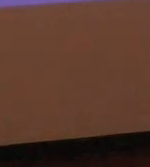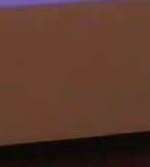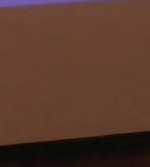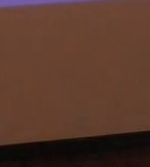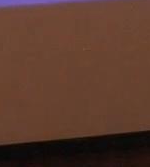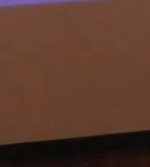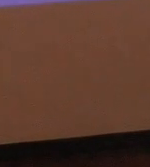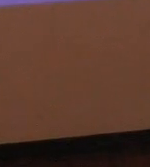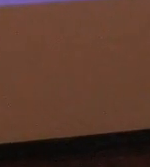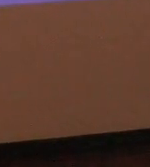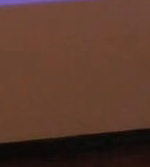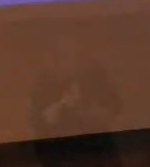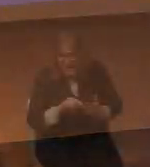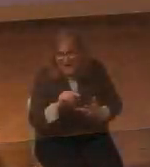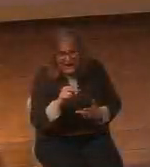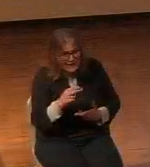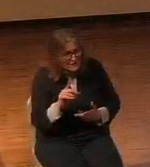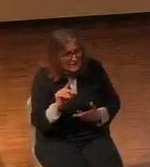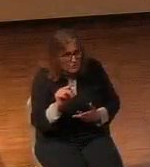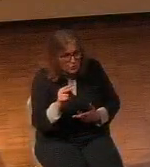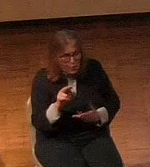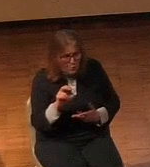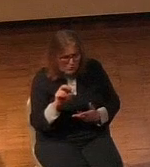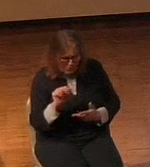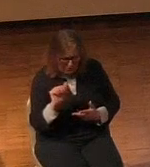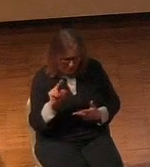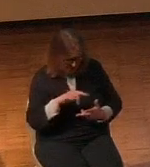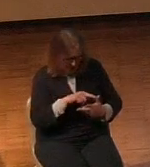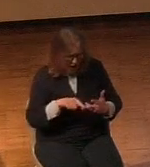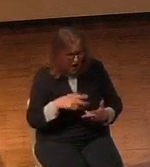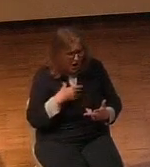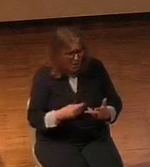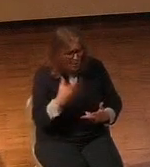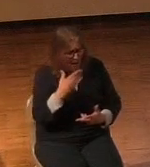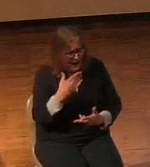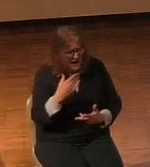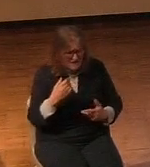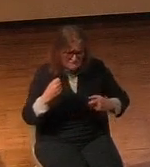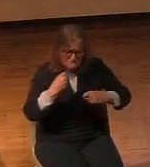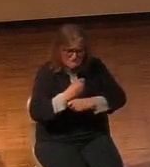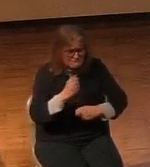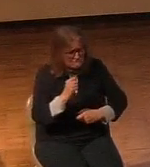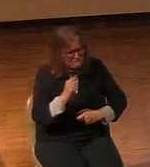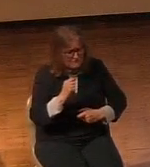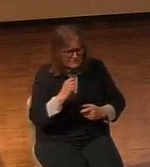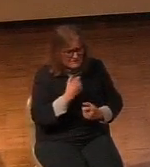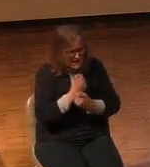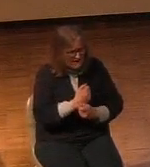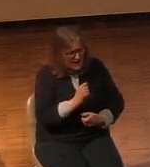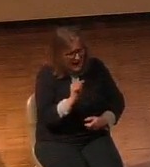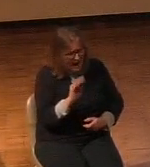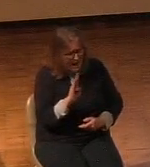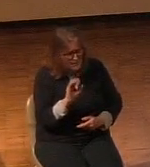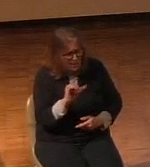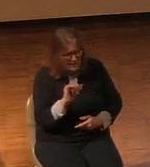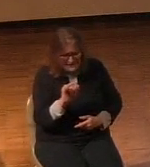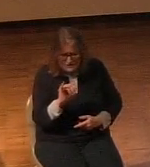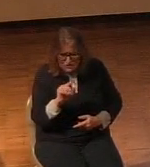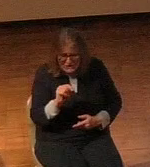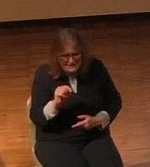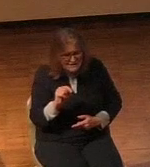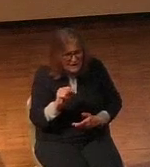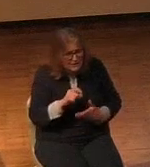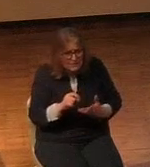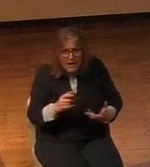flaws, Henry David Thoreau, these white abolitionists, these rabbit, Angelina Grimke, these people were writing about, what